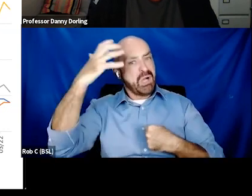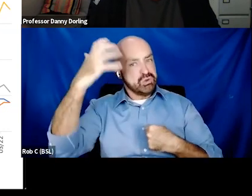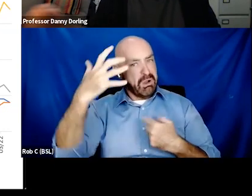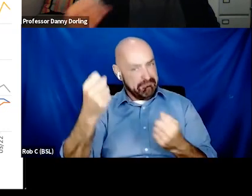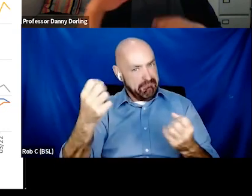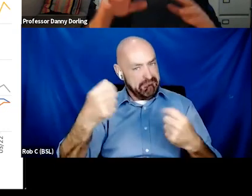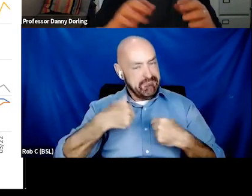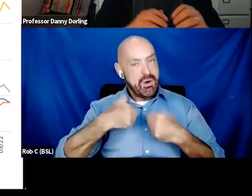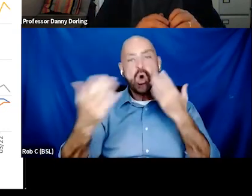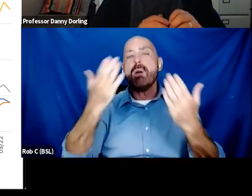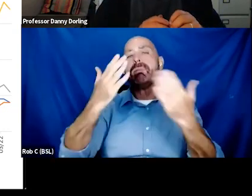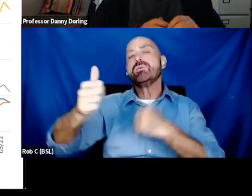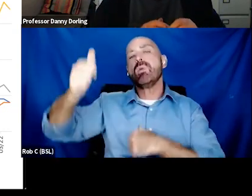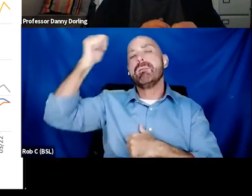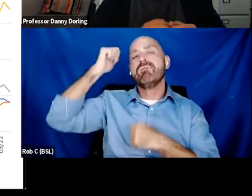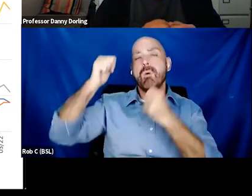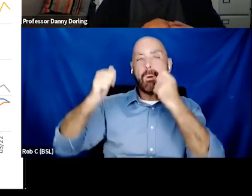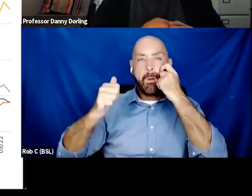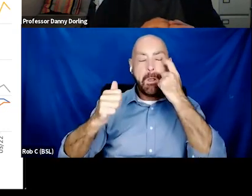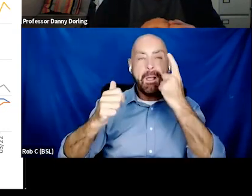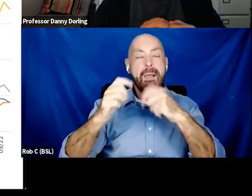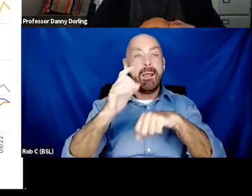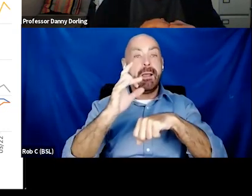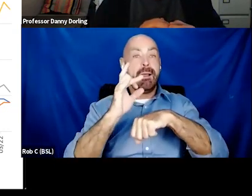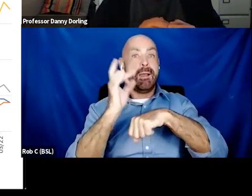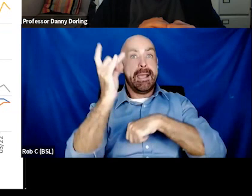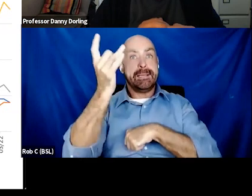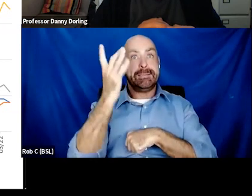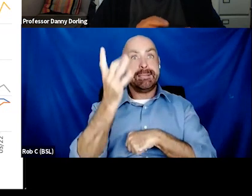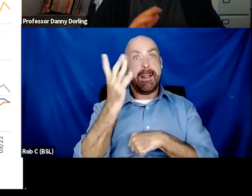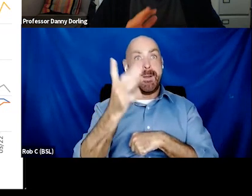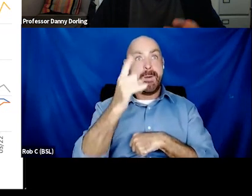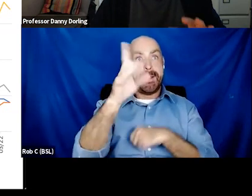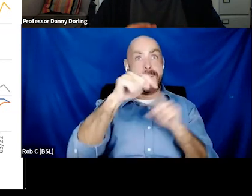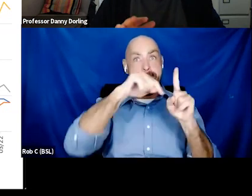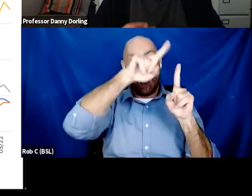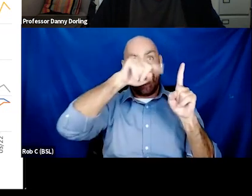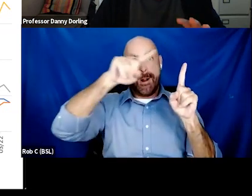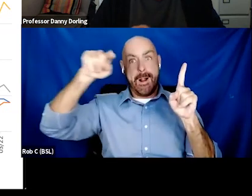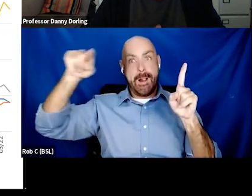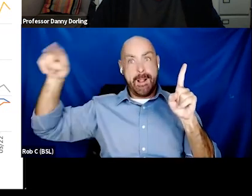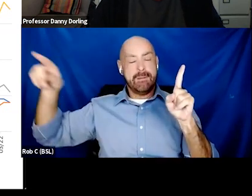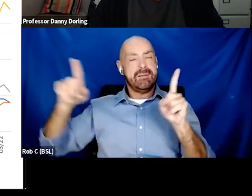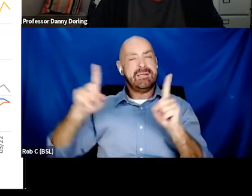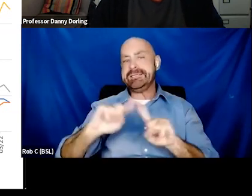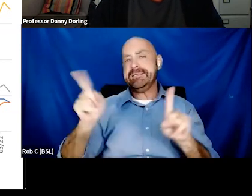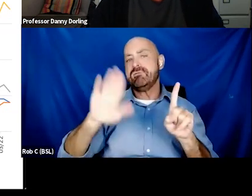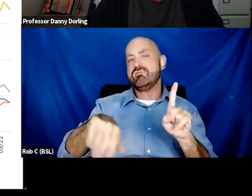to before. So that yellow line is higher and varies faster than the other lines.